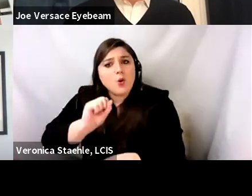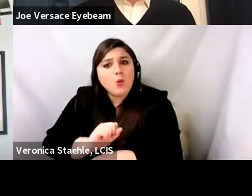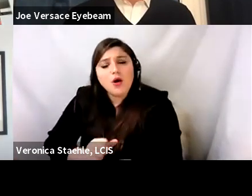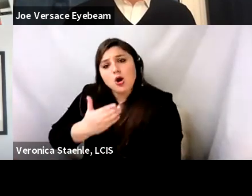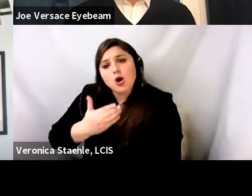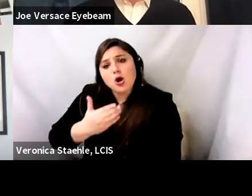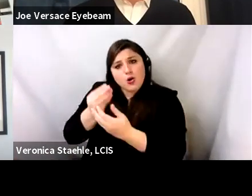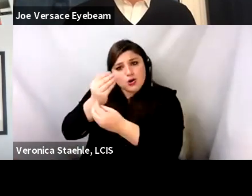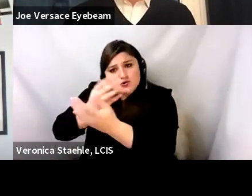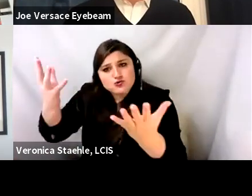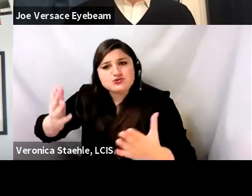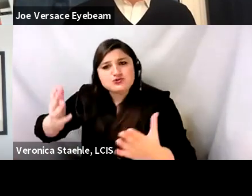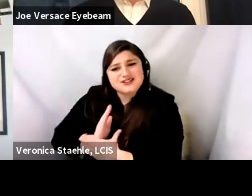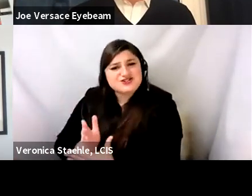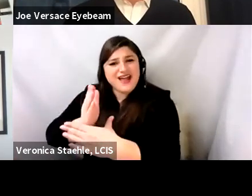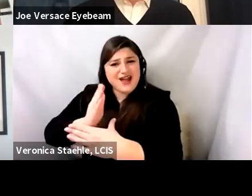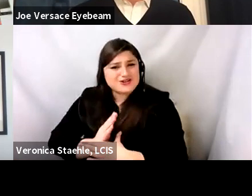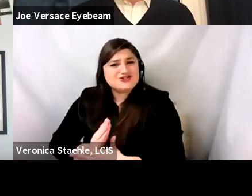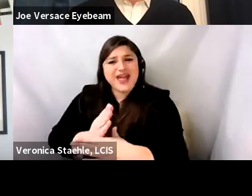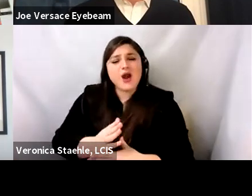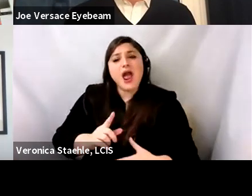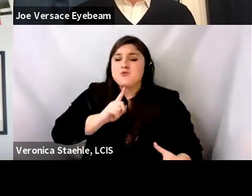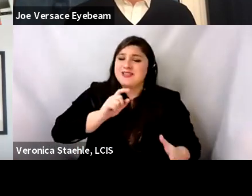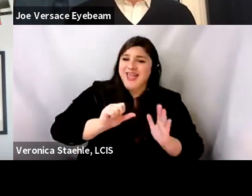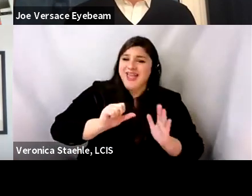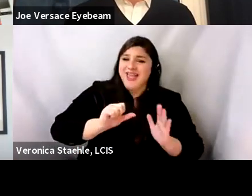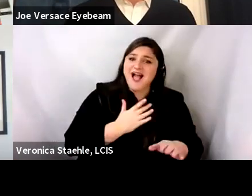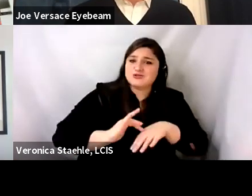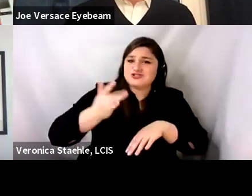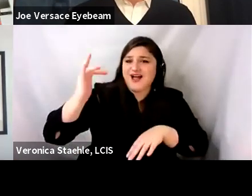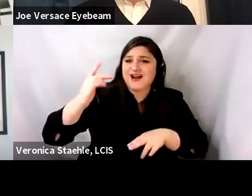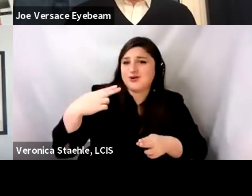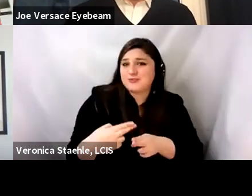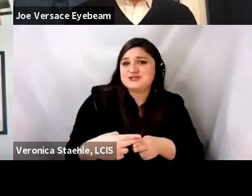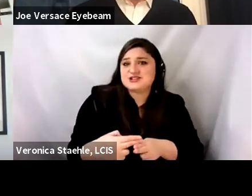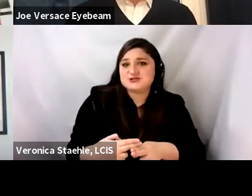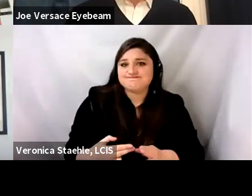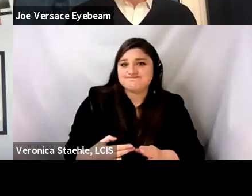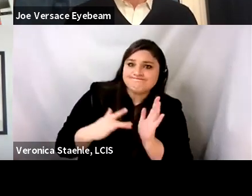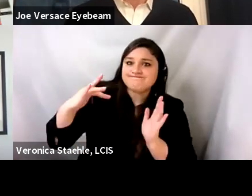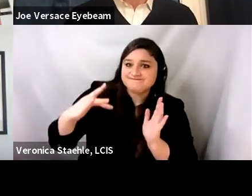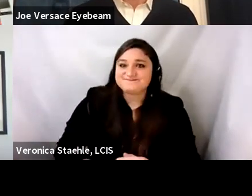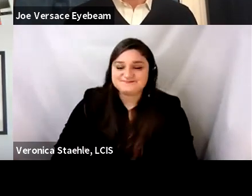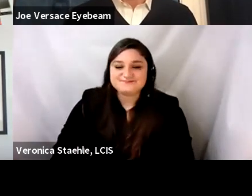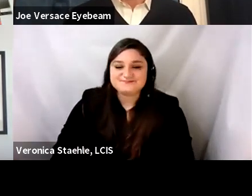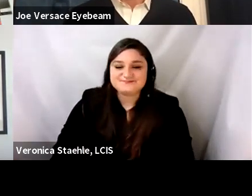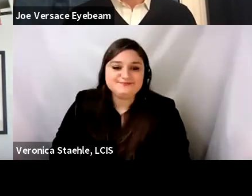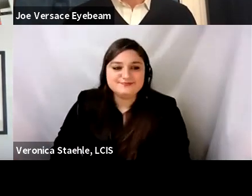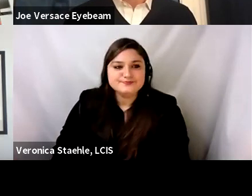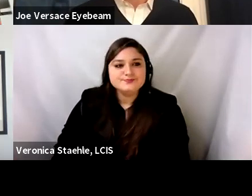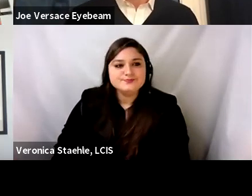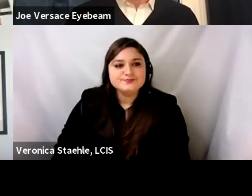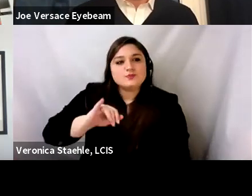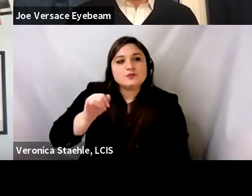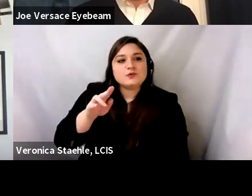our reputation is the best sort of selling point that we have. So I'm going to encourage people, we're going to go to questions in about 5 minutes.